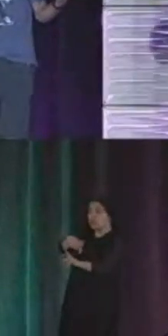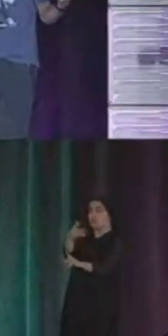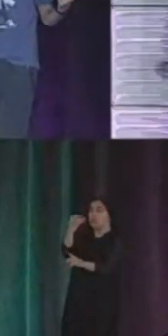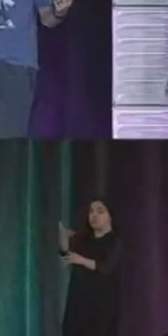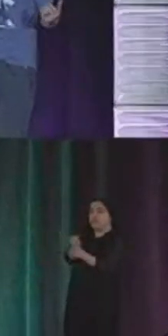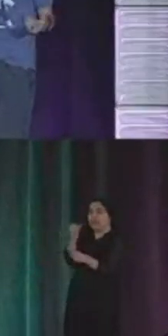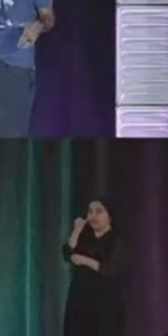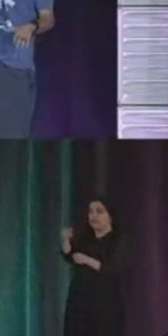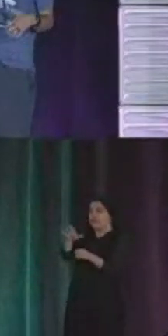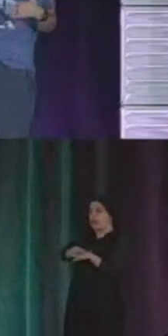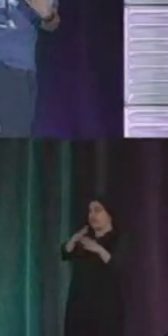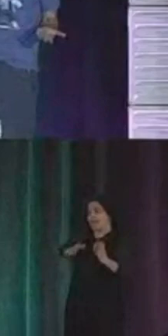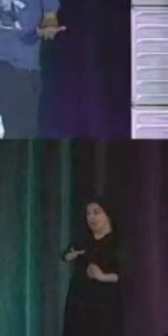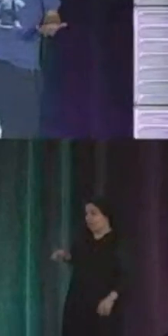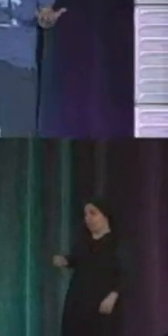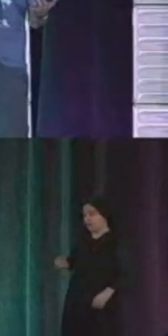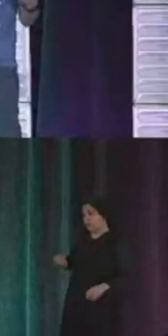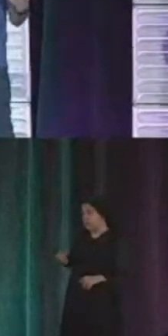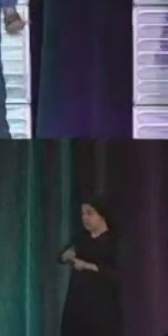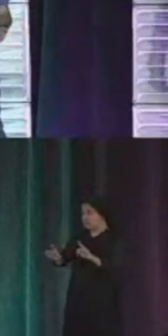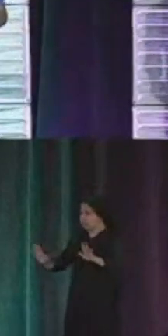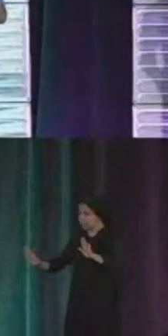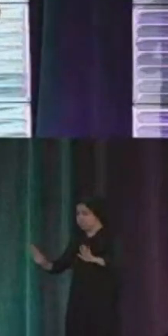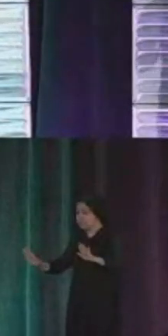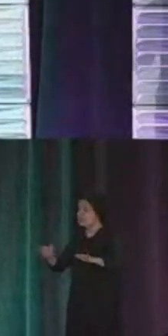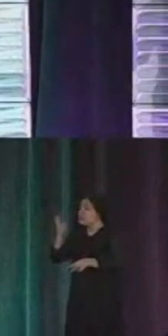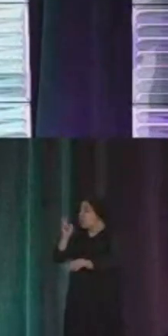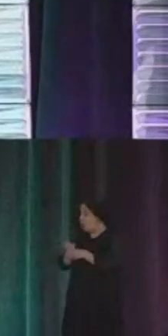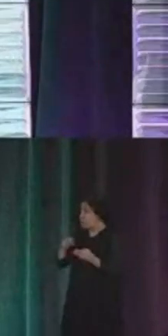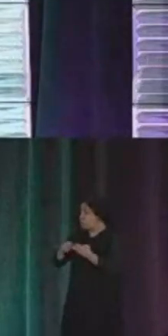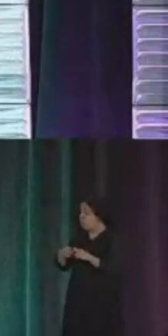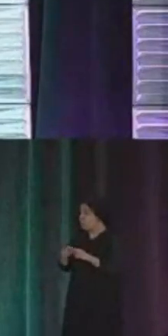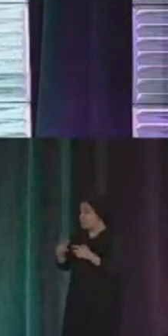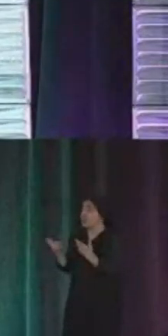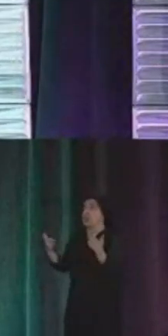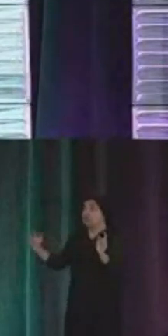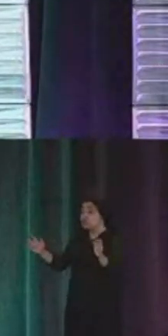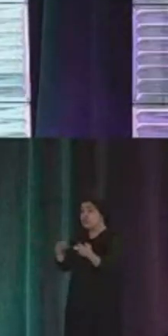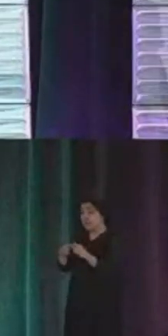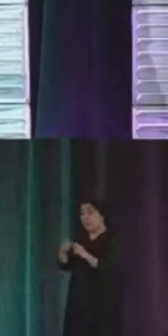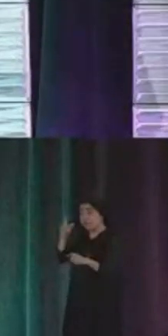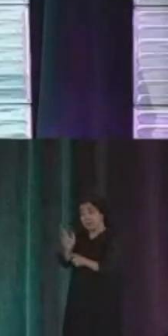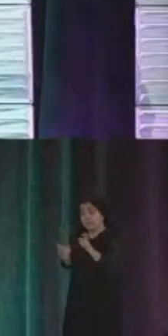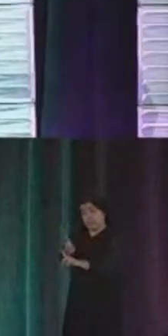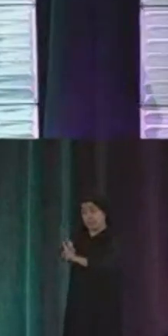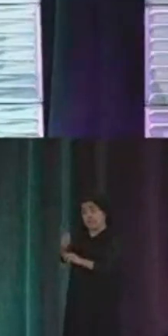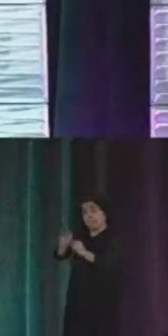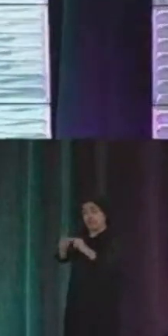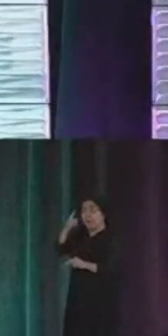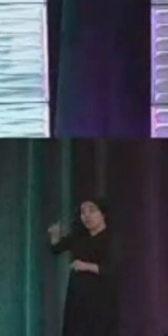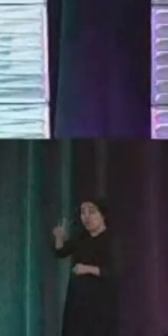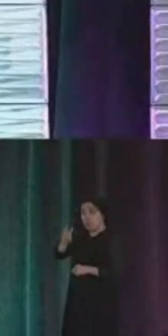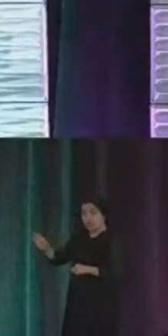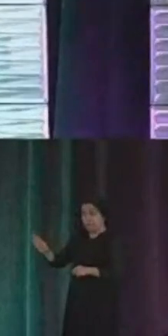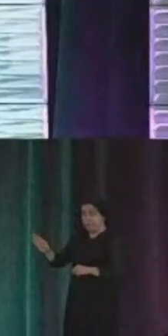you're just on the client. So it is a hard problem, and this was an enormous problem for people building for the web,